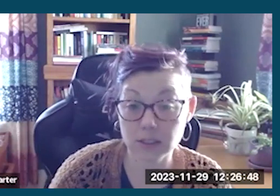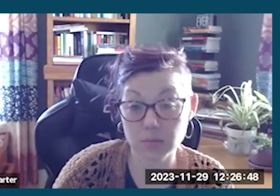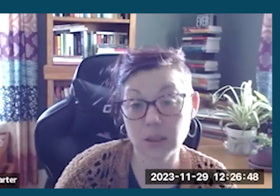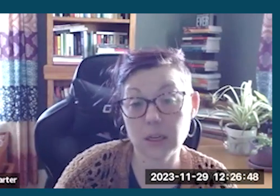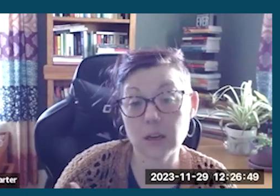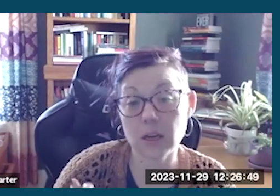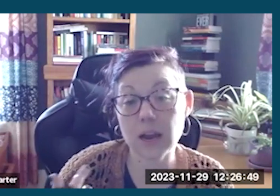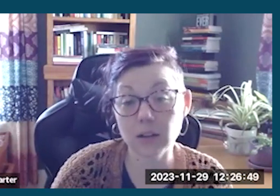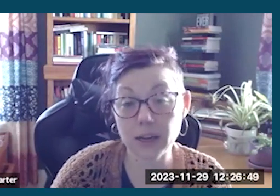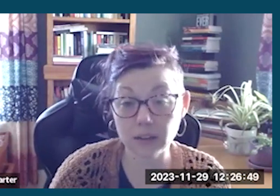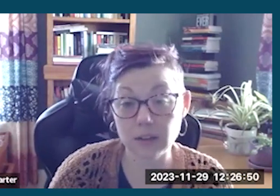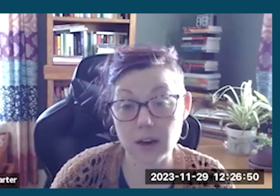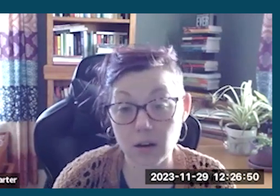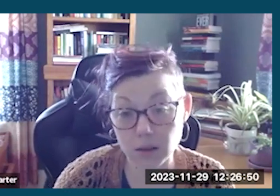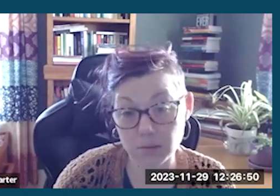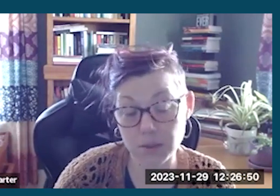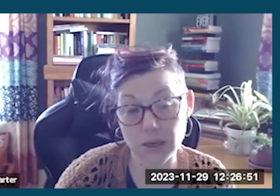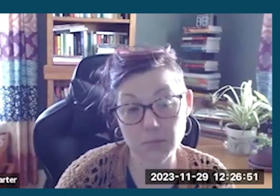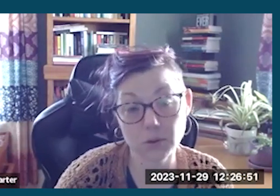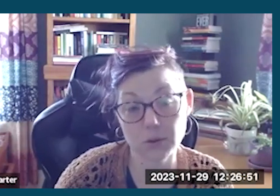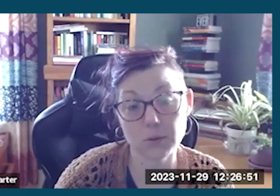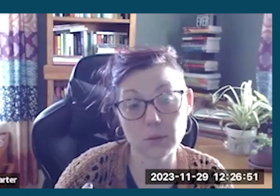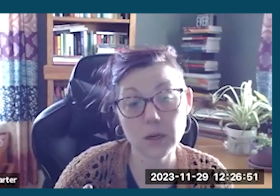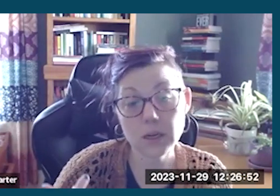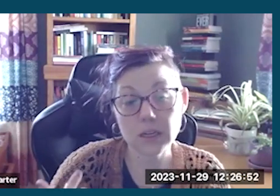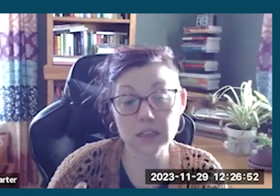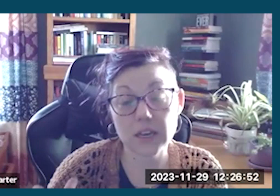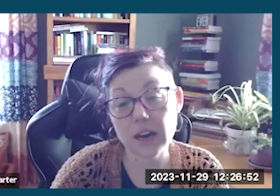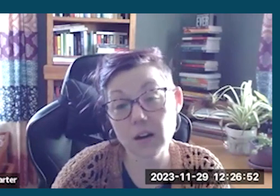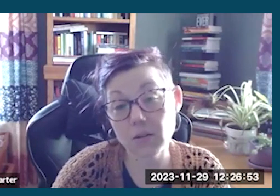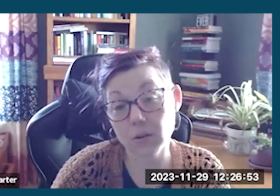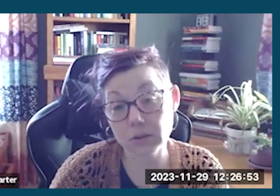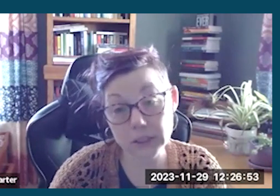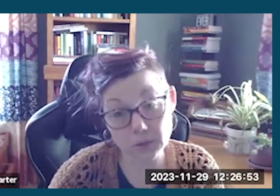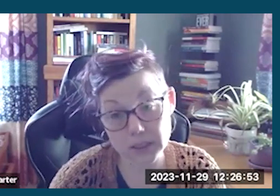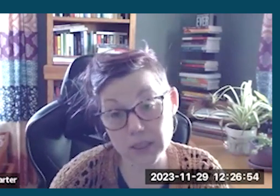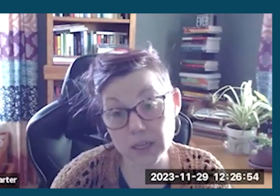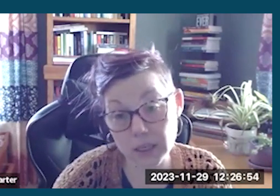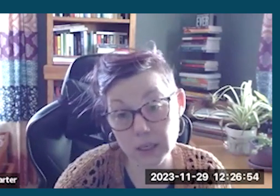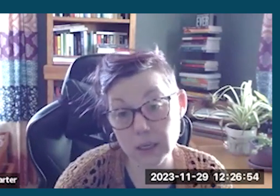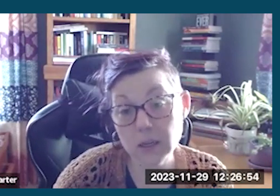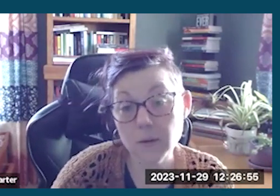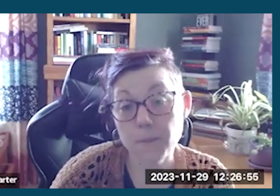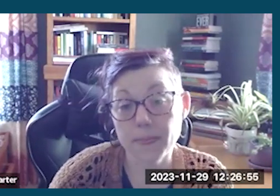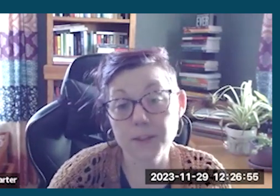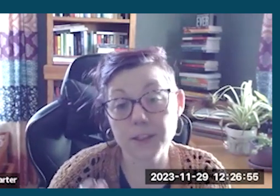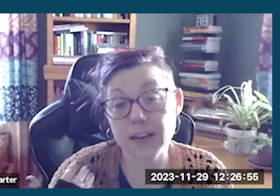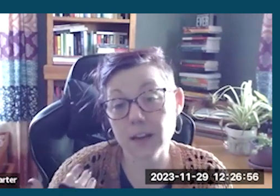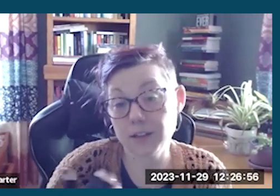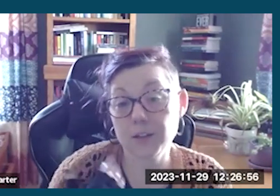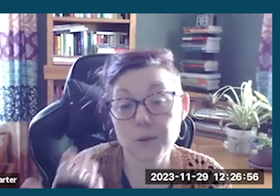illness or disability, and how likely they are to be able to get the care or the resources they need